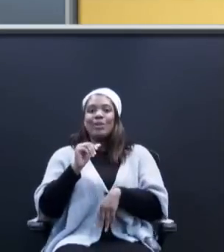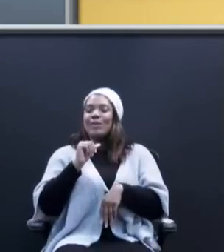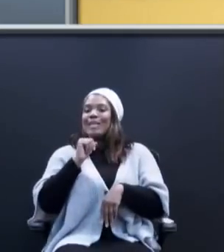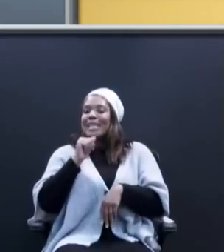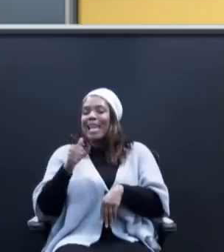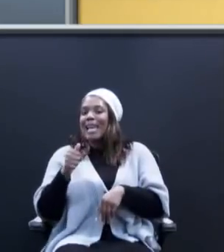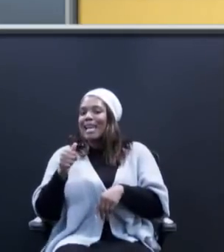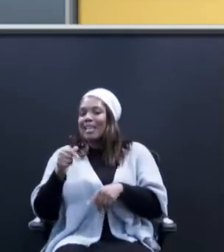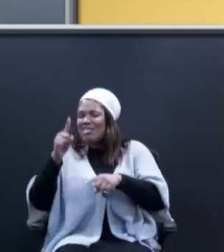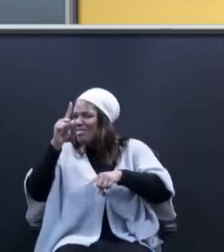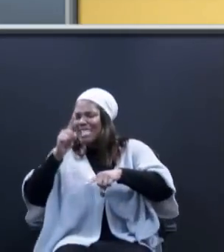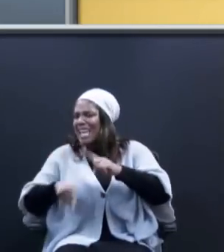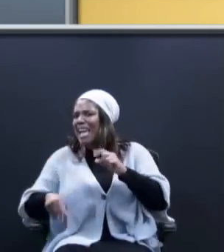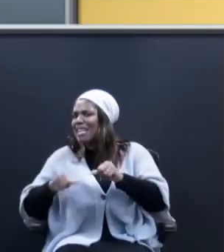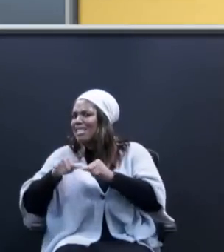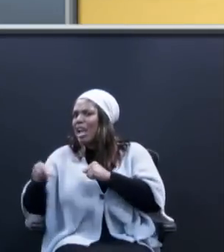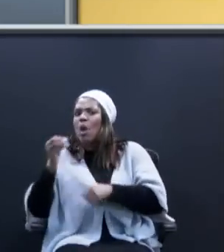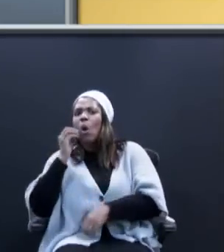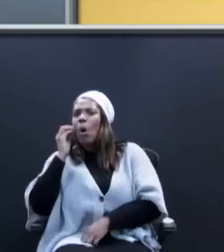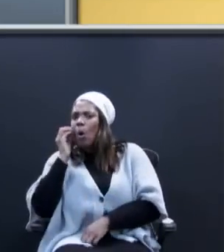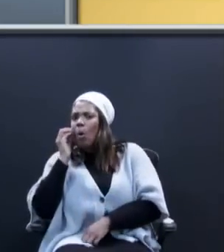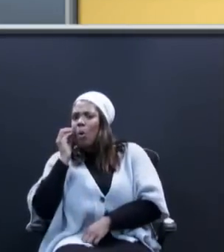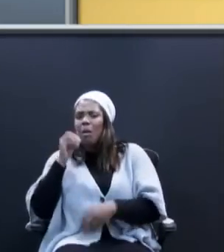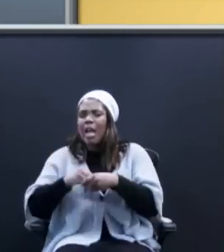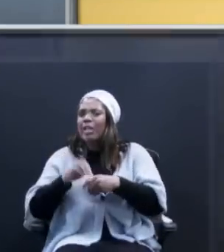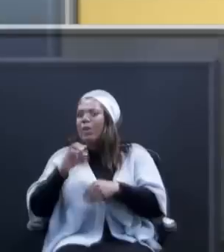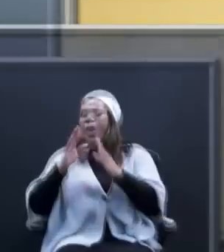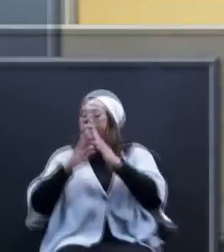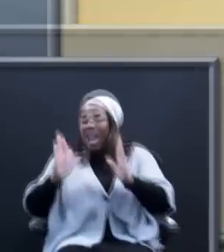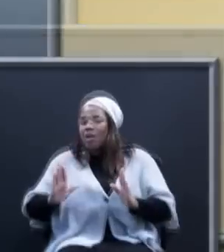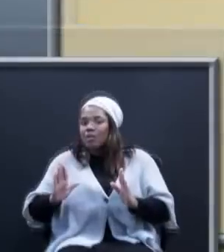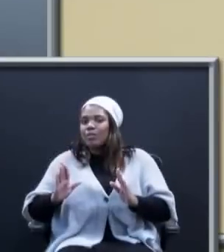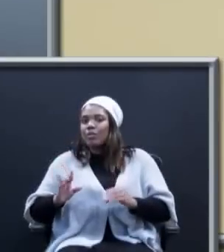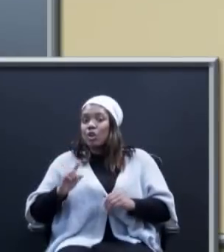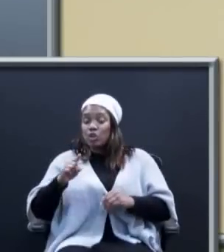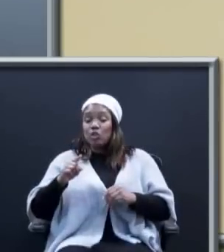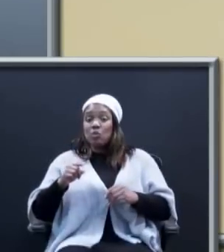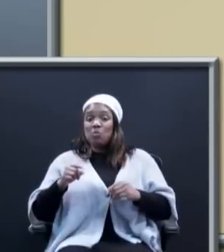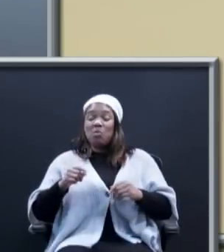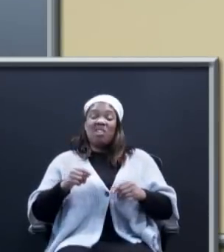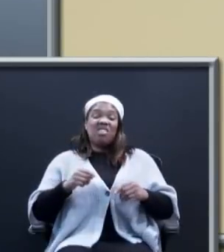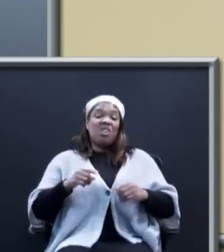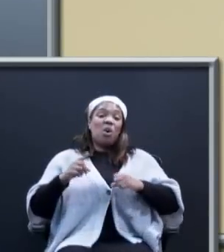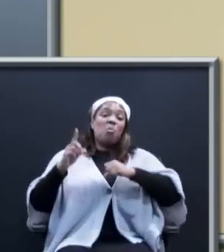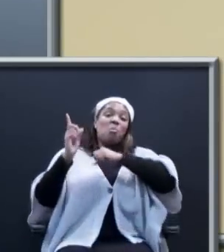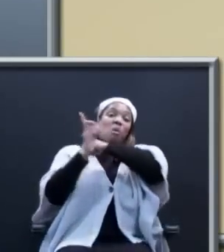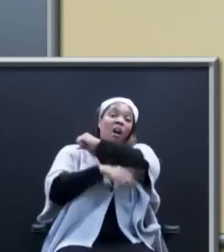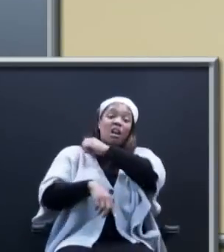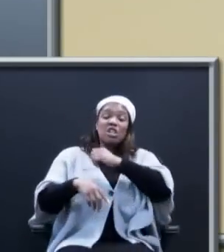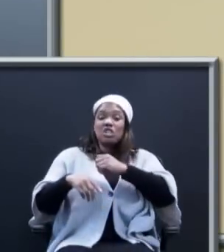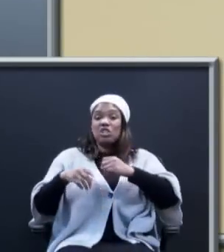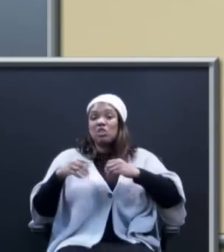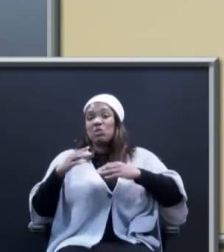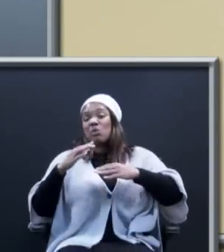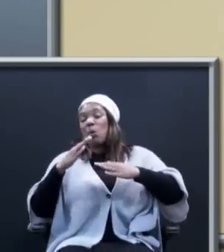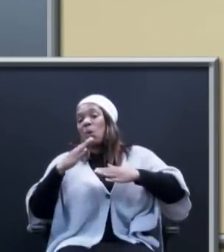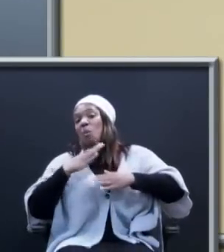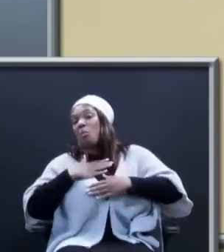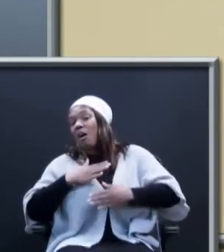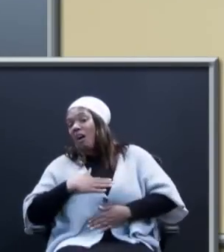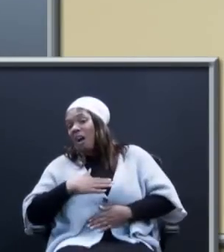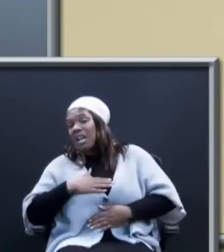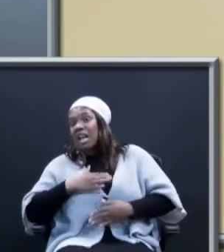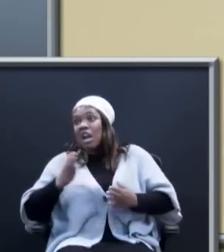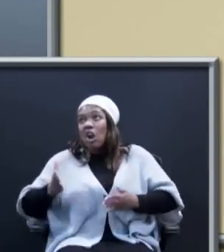It's going to be a holy convocation unto you. Go ahead and read. And you shall afflict your souls and offer an offering made by fire unto the